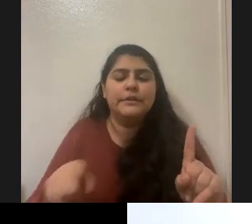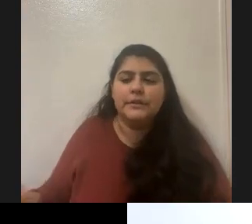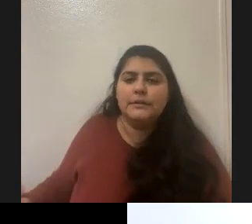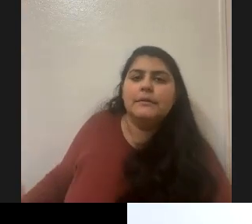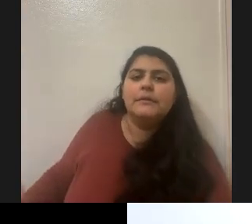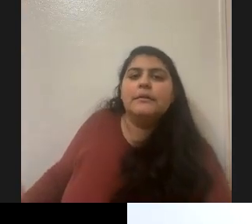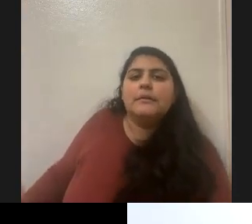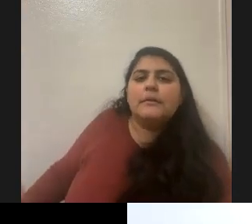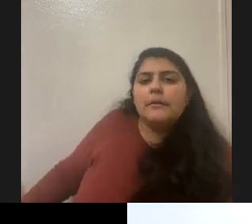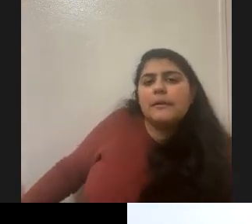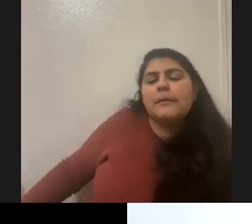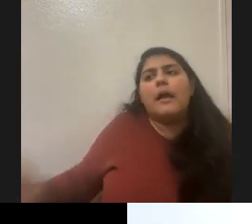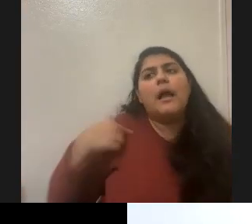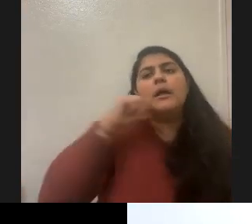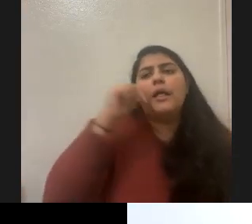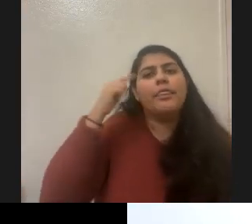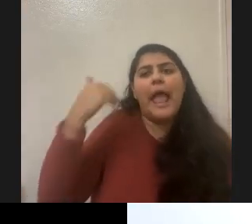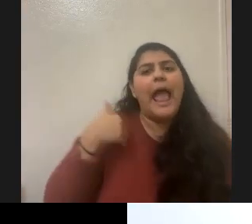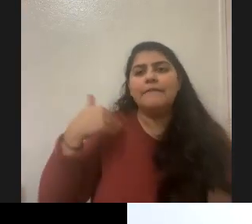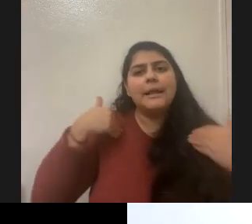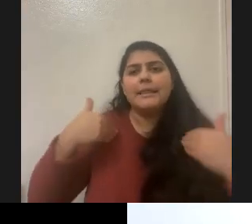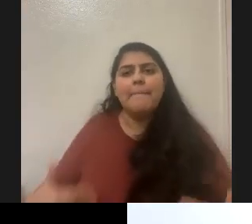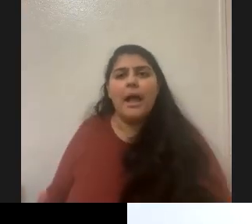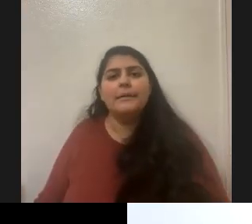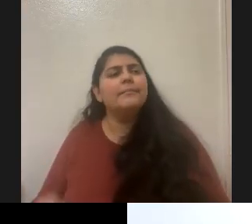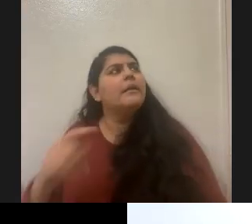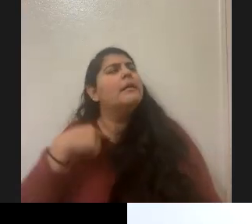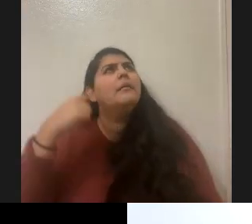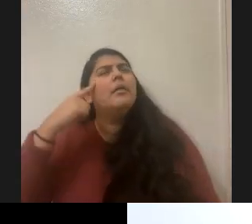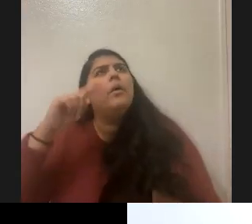have plasmas in our bodies I'm trying right to now. think, where are things